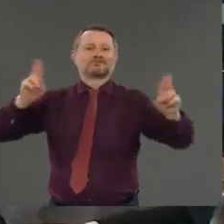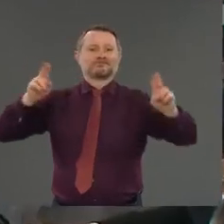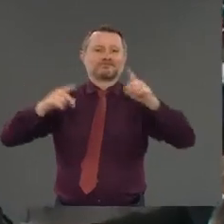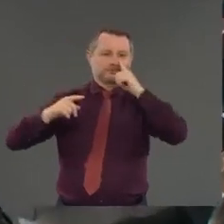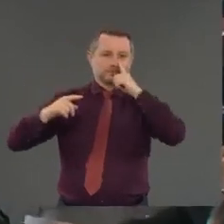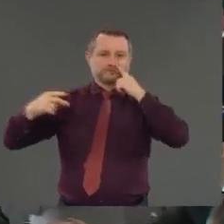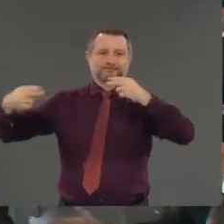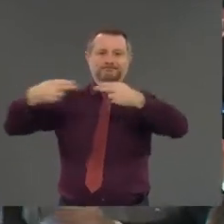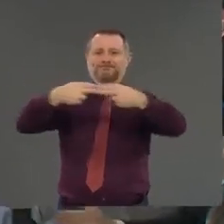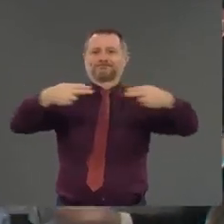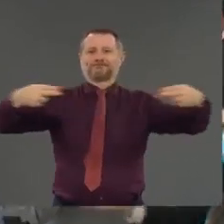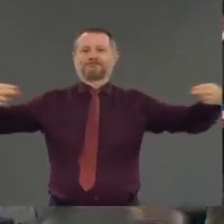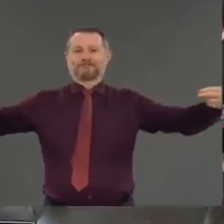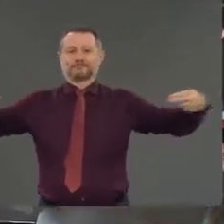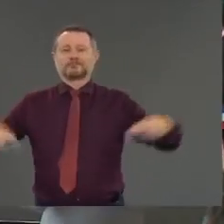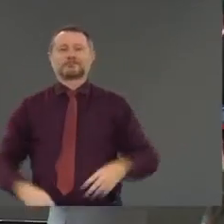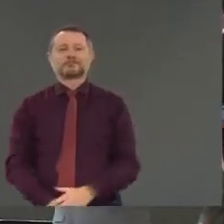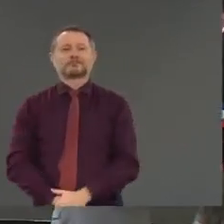Thank you.